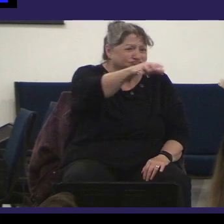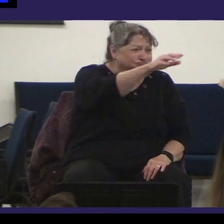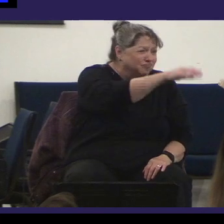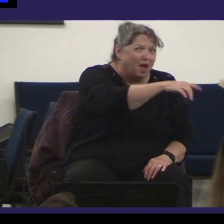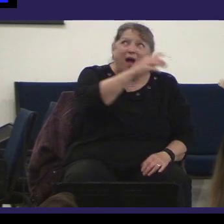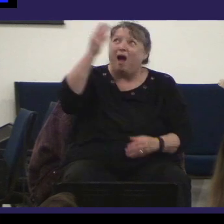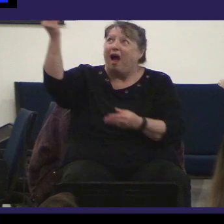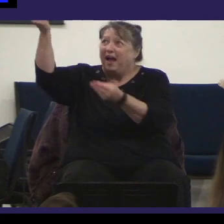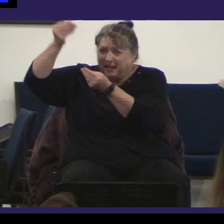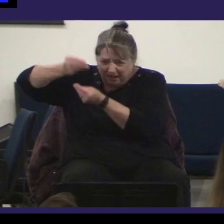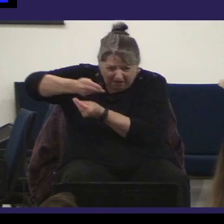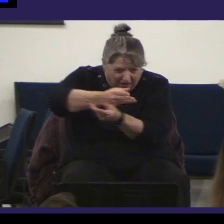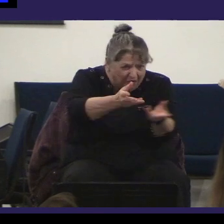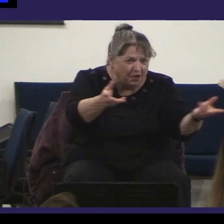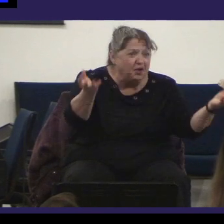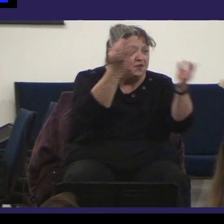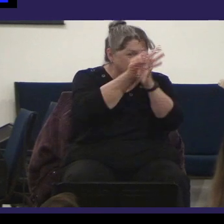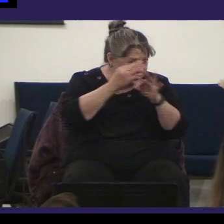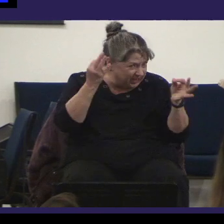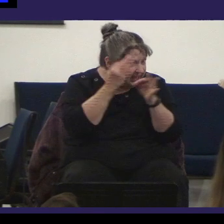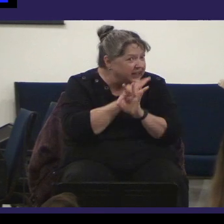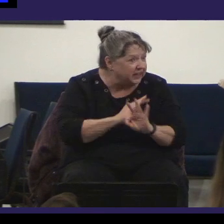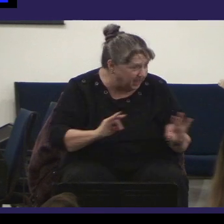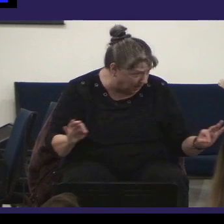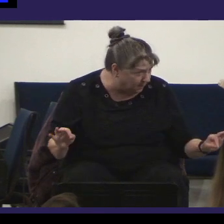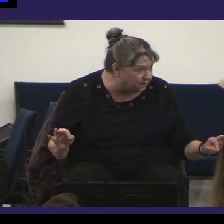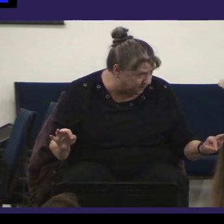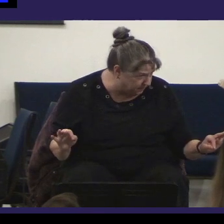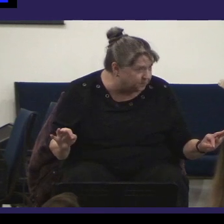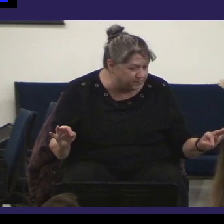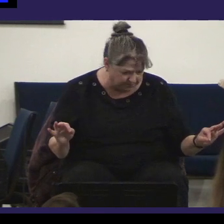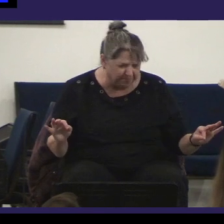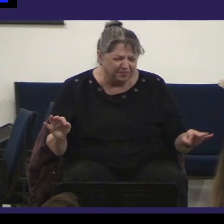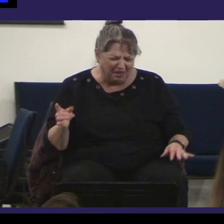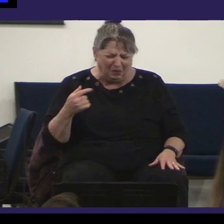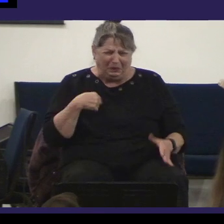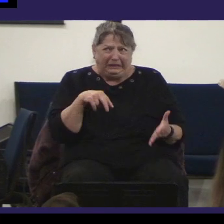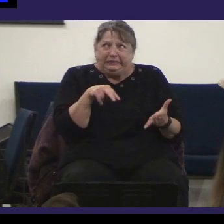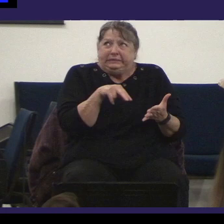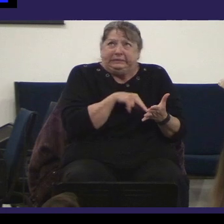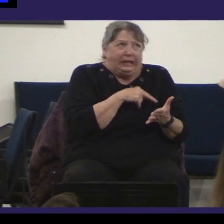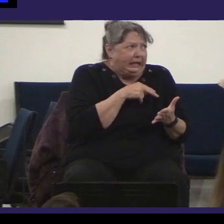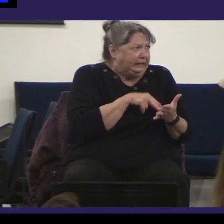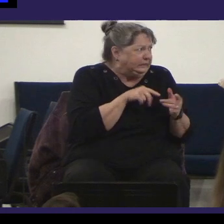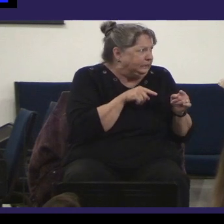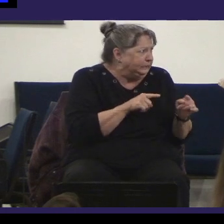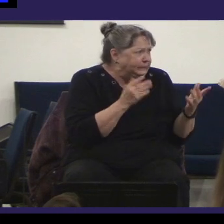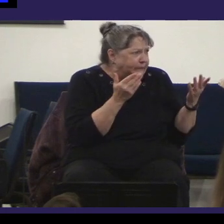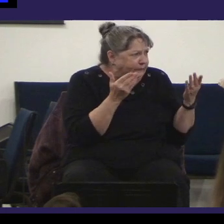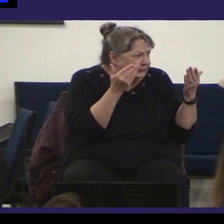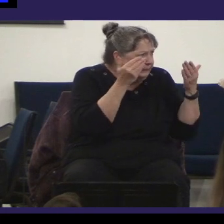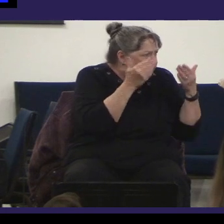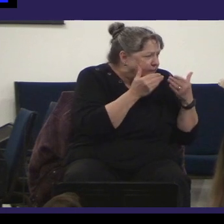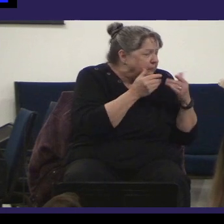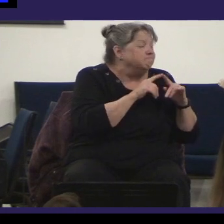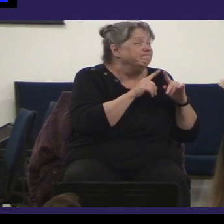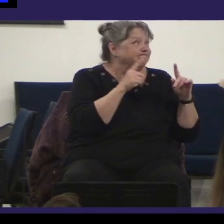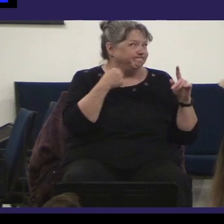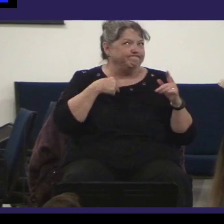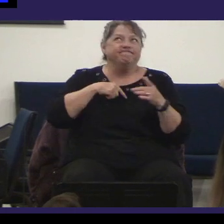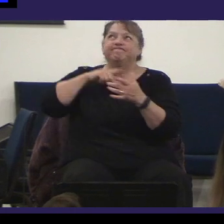freedom. We'll be dancing through the darkness, Cause we believe